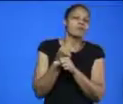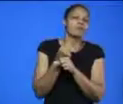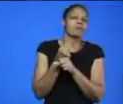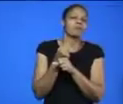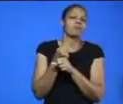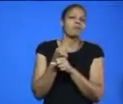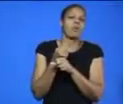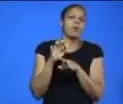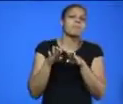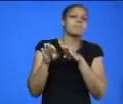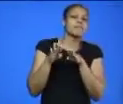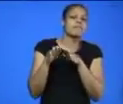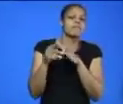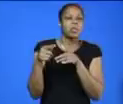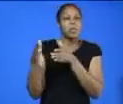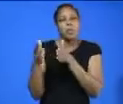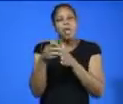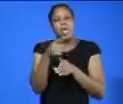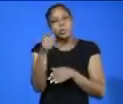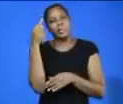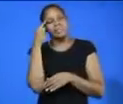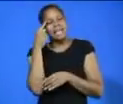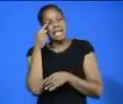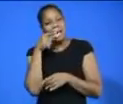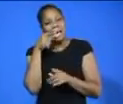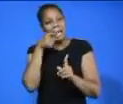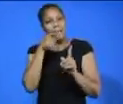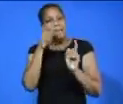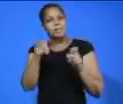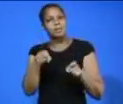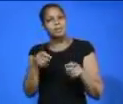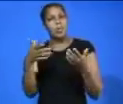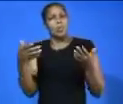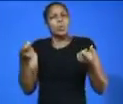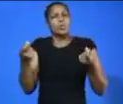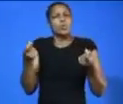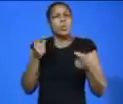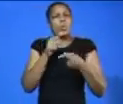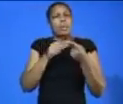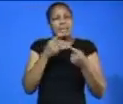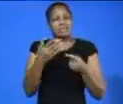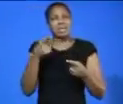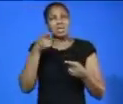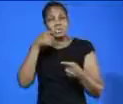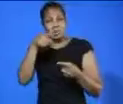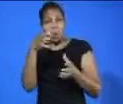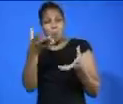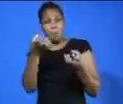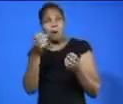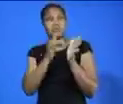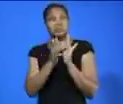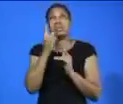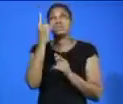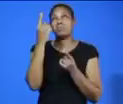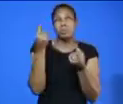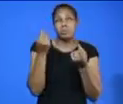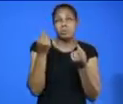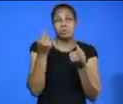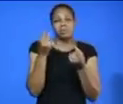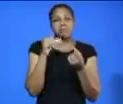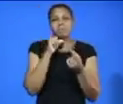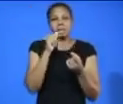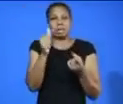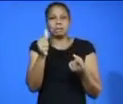should? What do you do when the stuff you want him to do, he doesn't do it? What do you